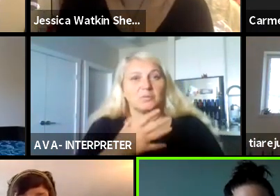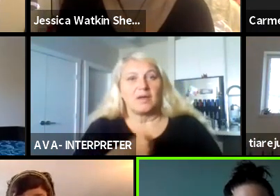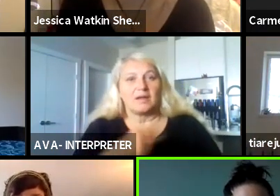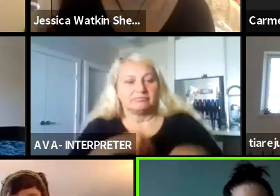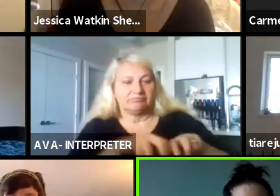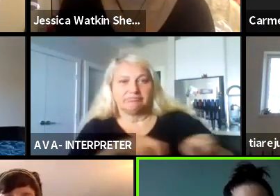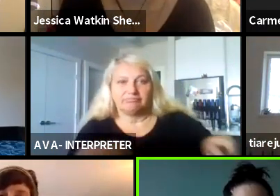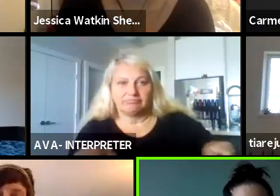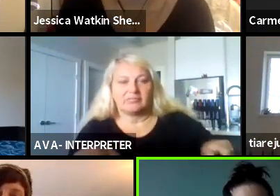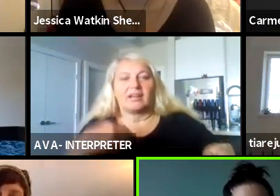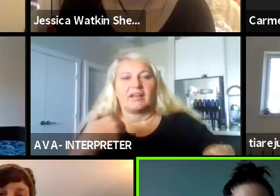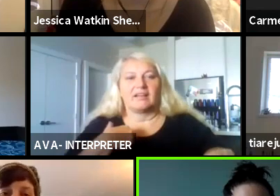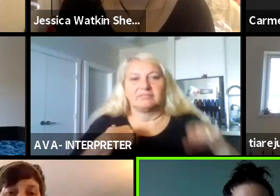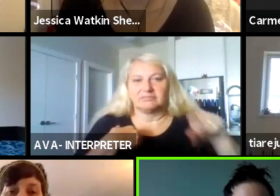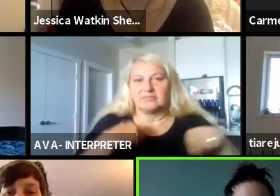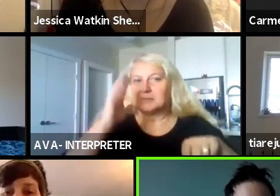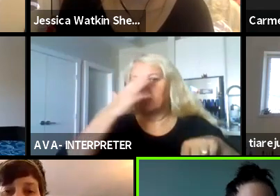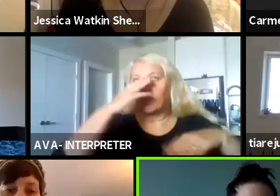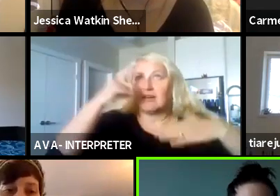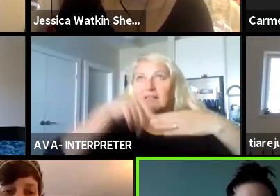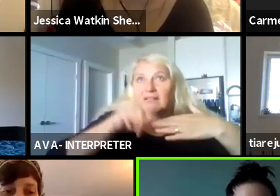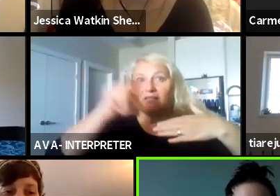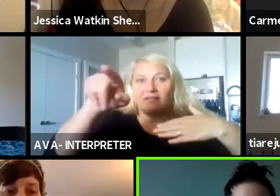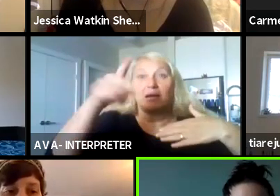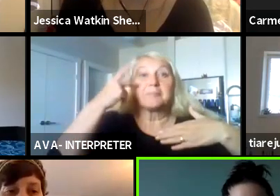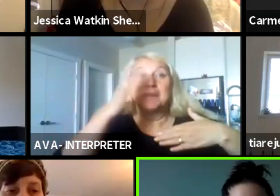a mirror reflecting a door